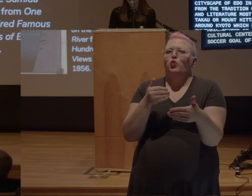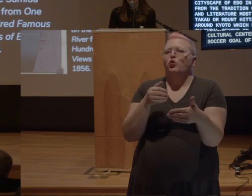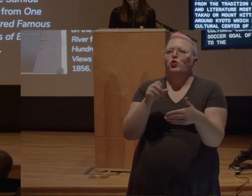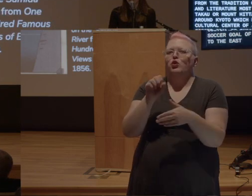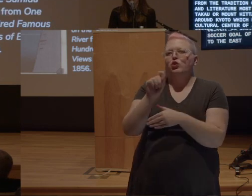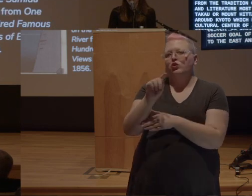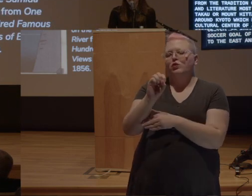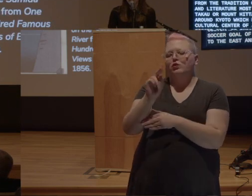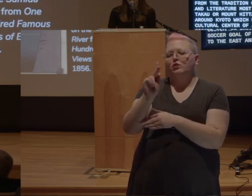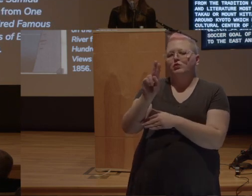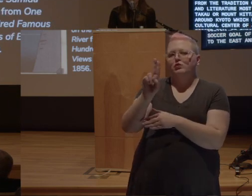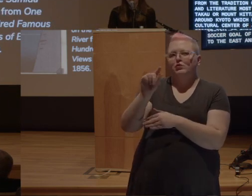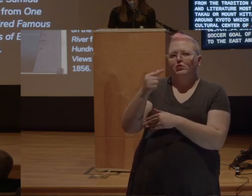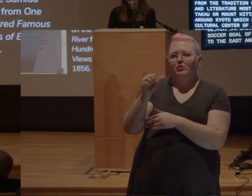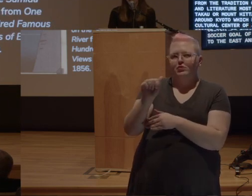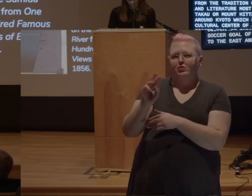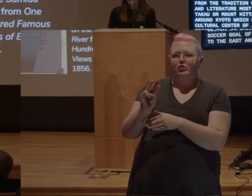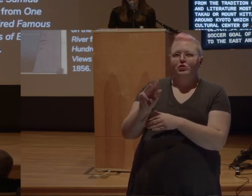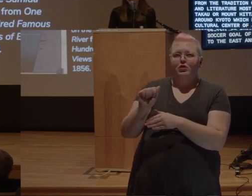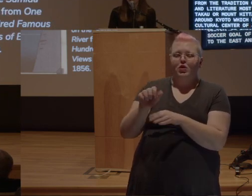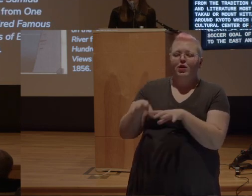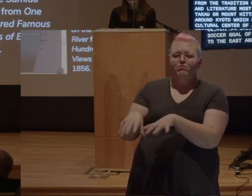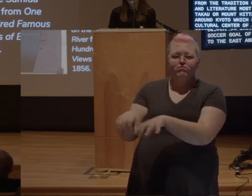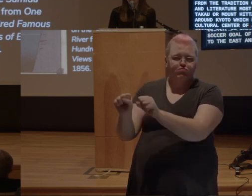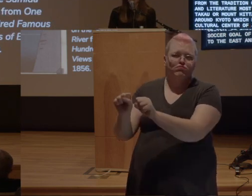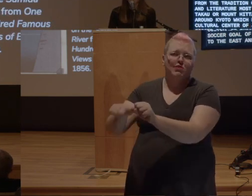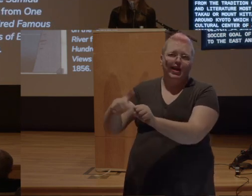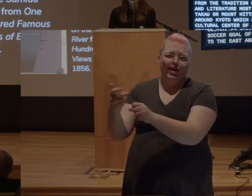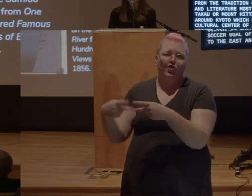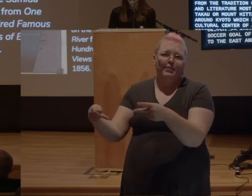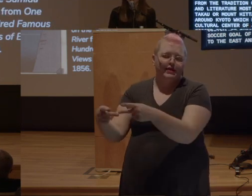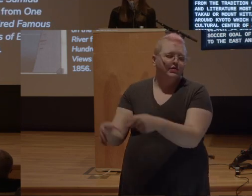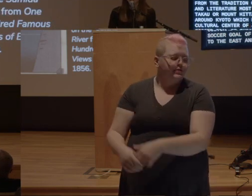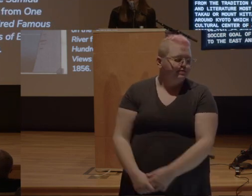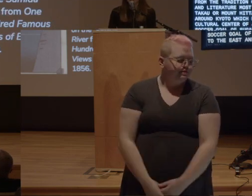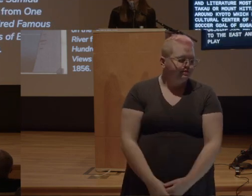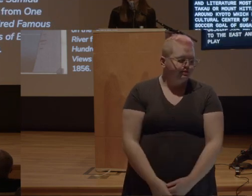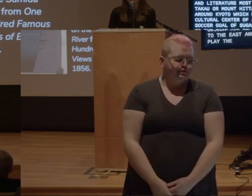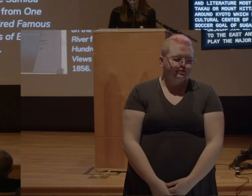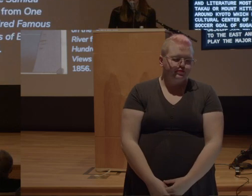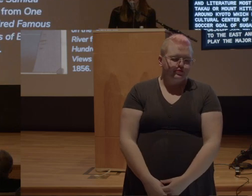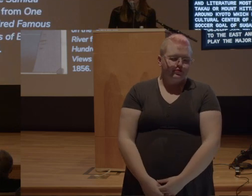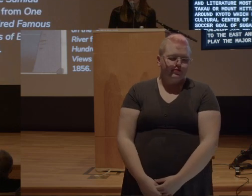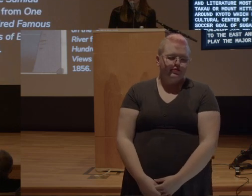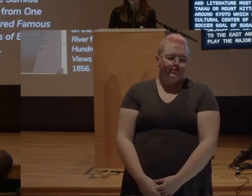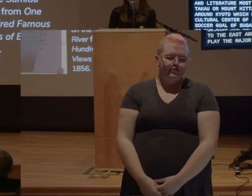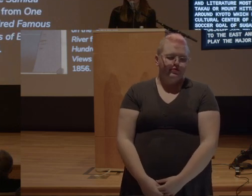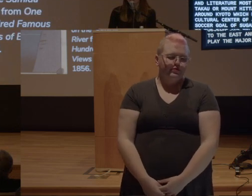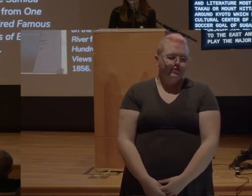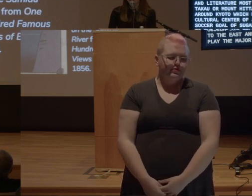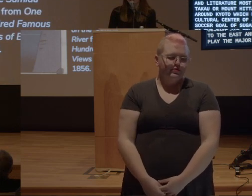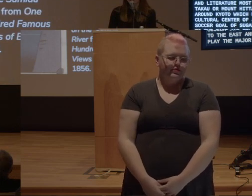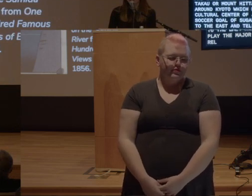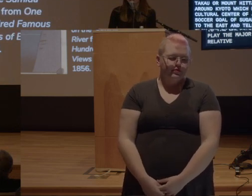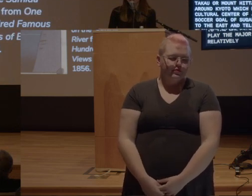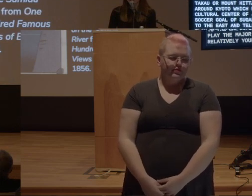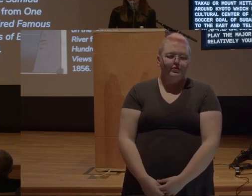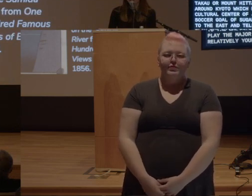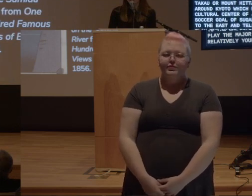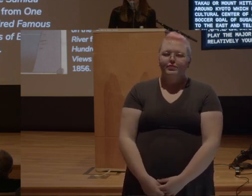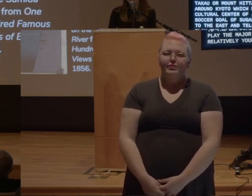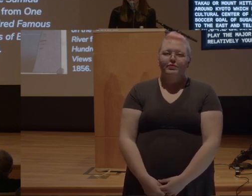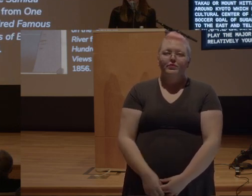Edo. Poets and artists like Hiroshige played a major role in mapping meaning onto the relatively young city and